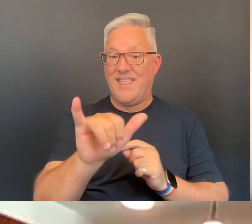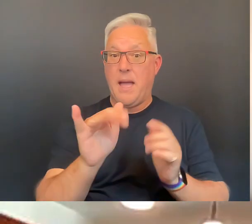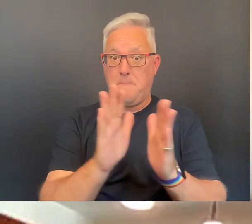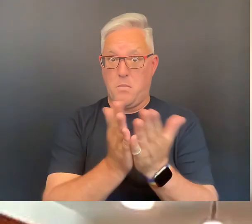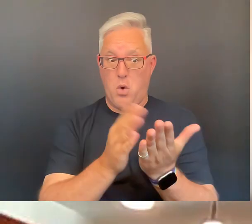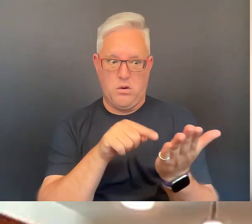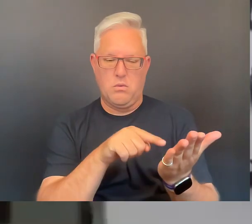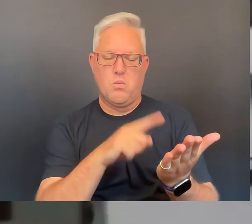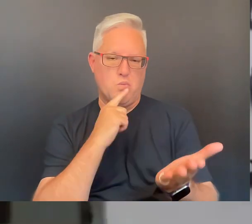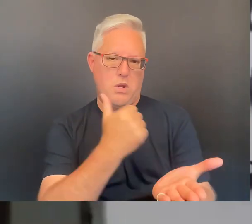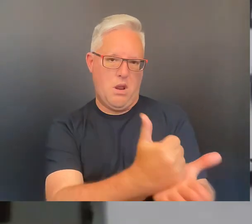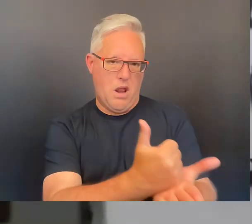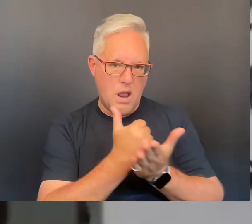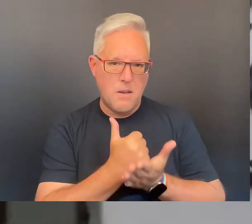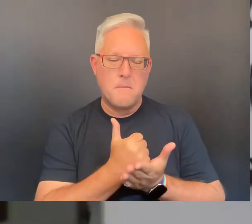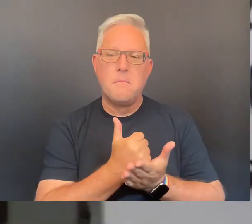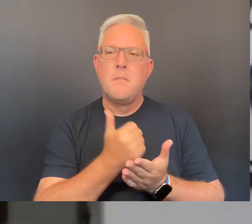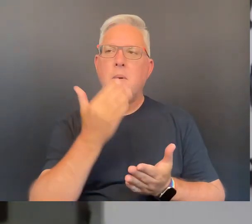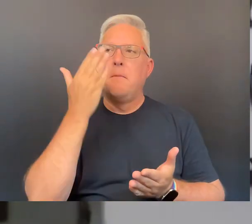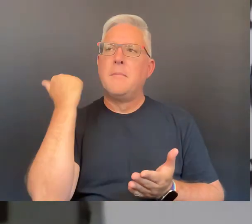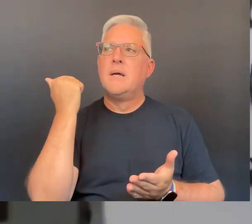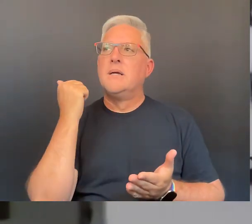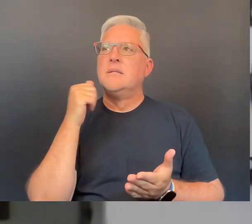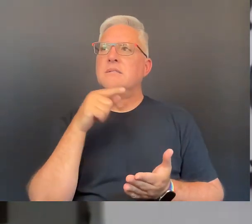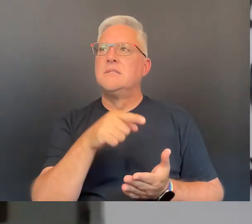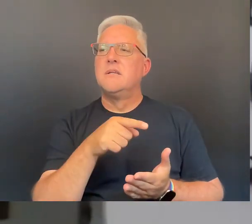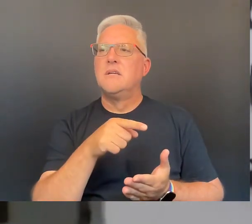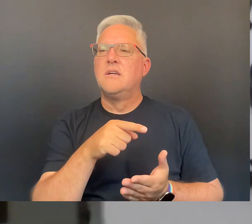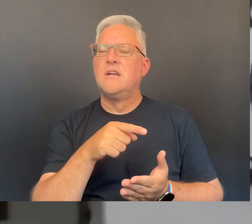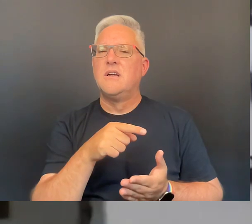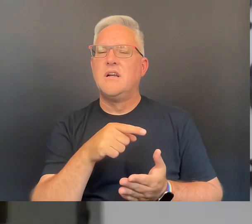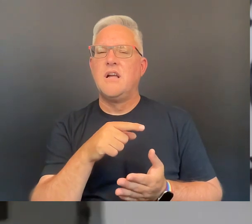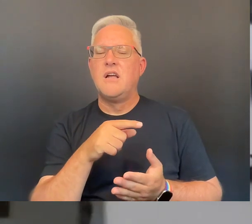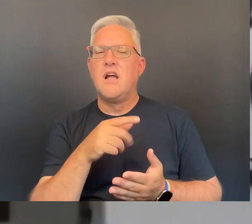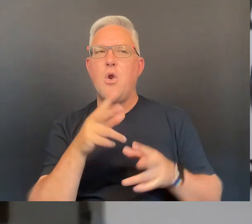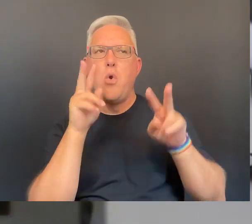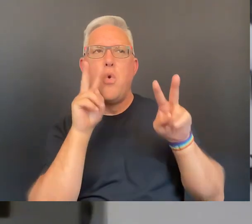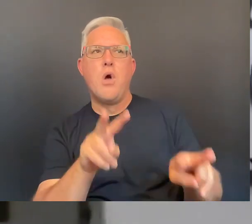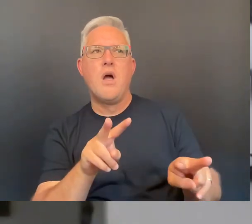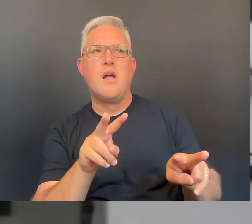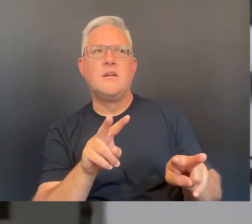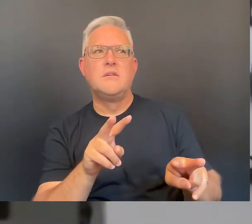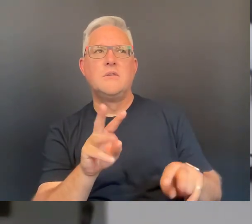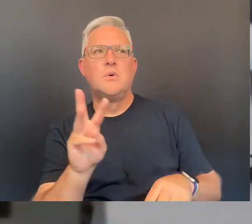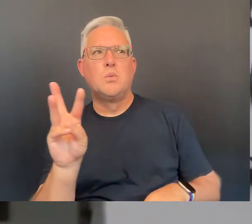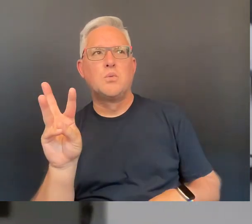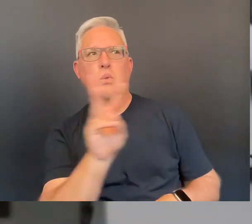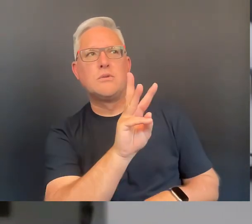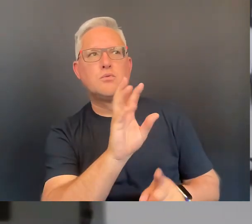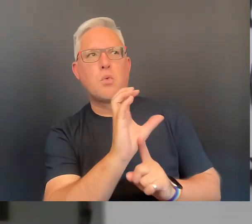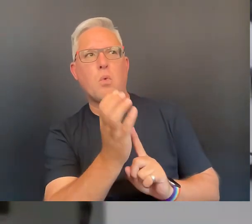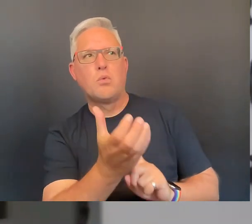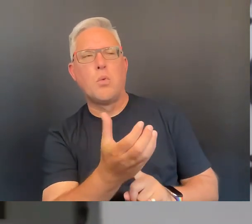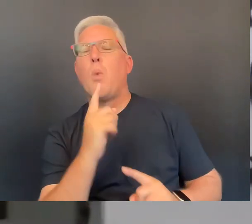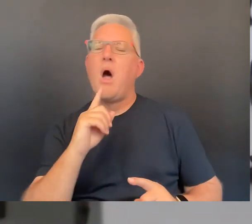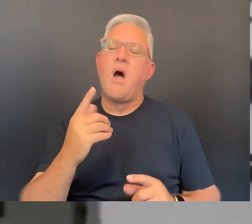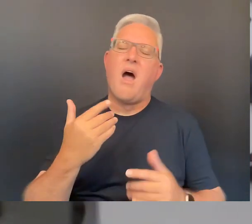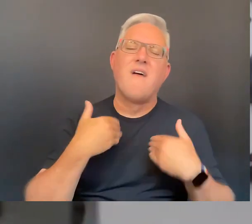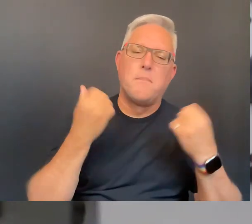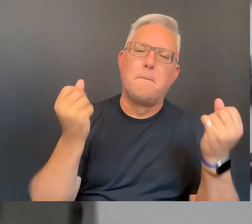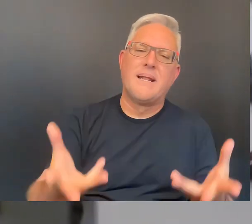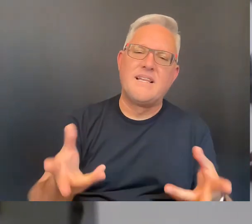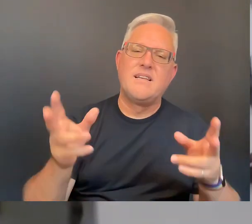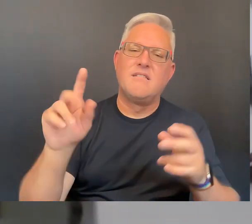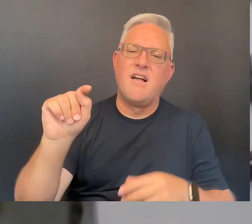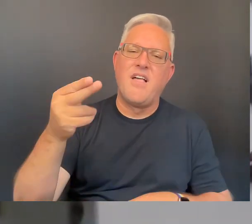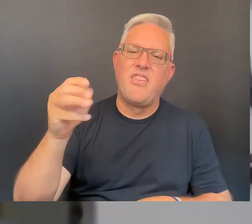approaches um, the Western, well, it has a lot of themes, but